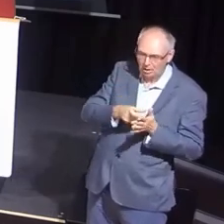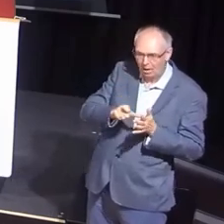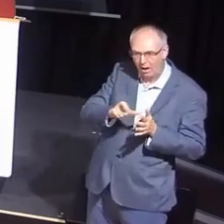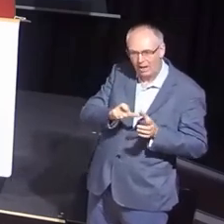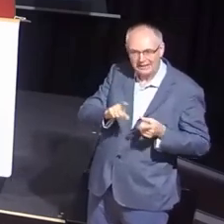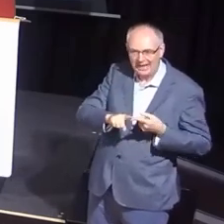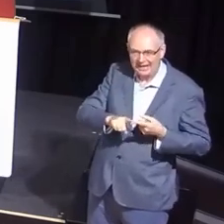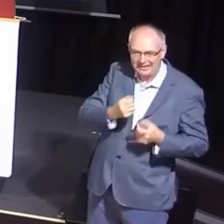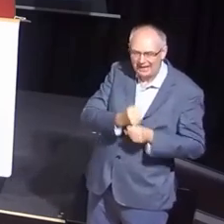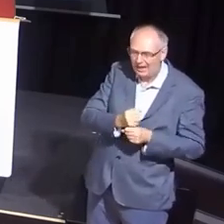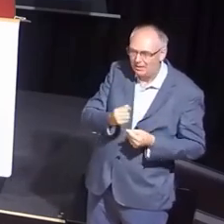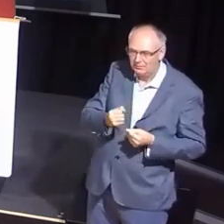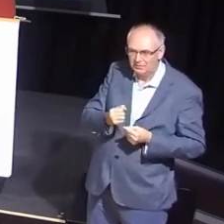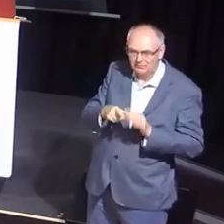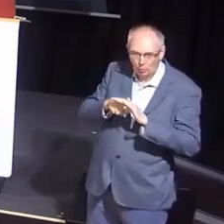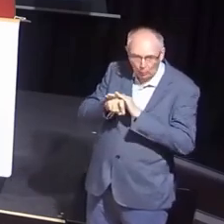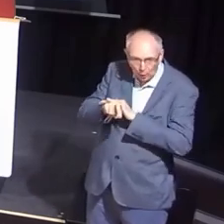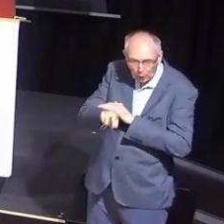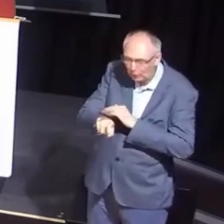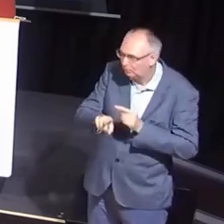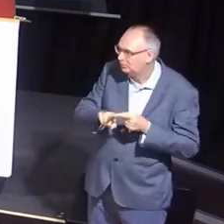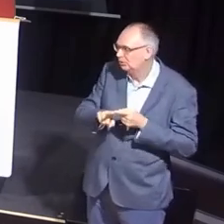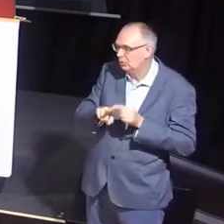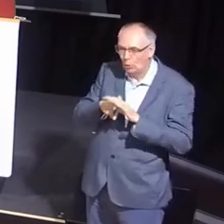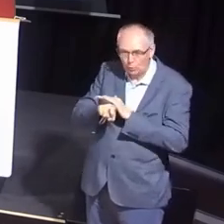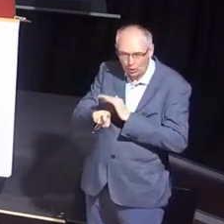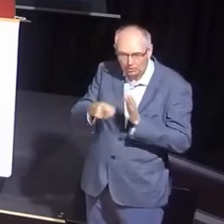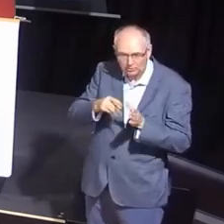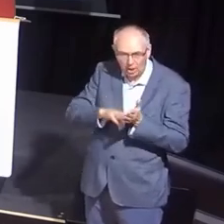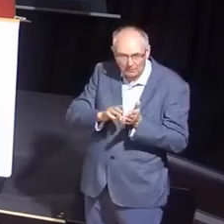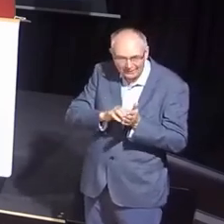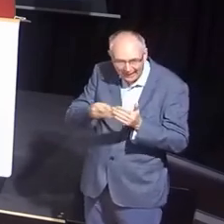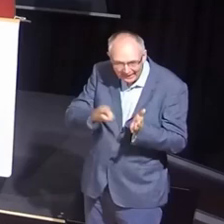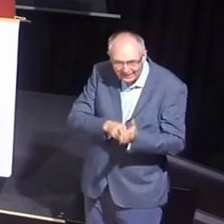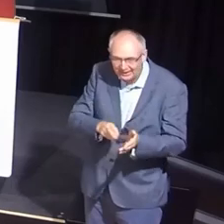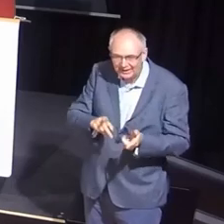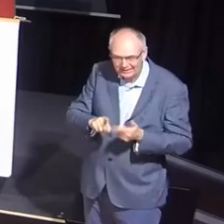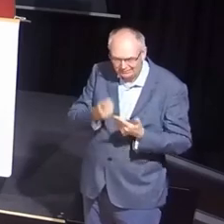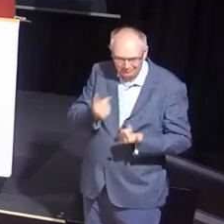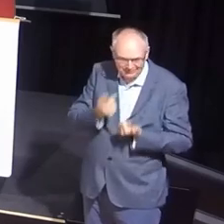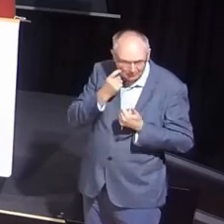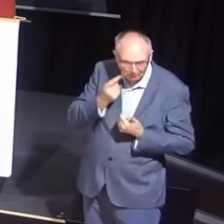favorite is Worms or Worms Armageddon. You know, really simple, effective, a lot of fun,